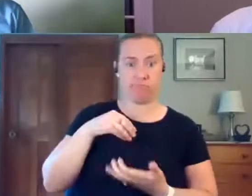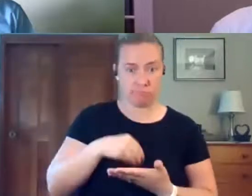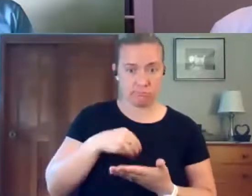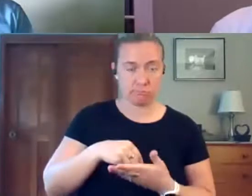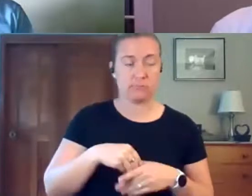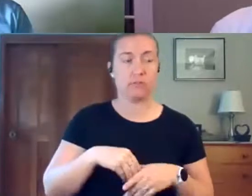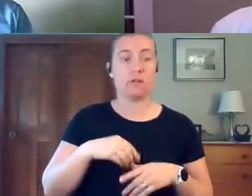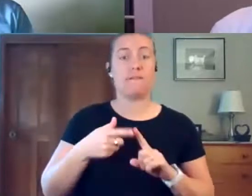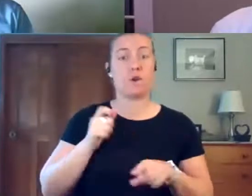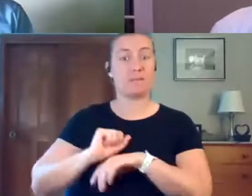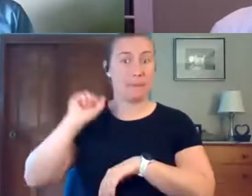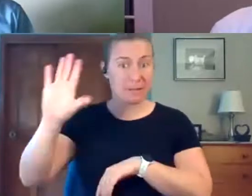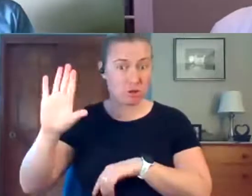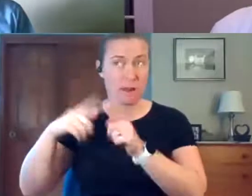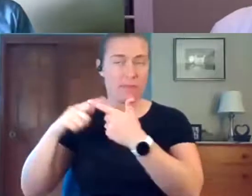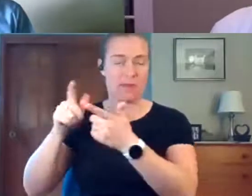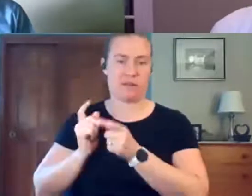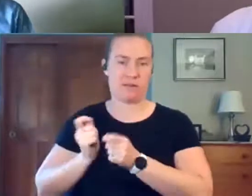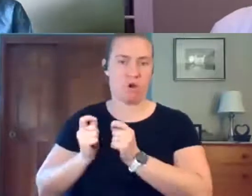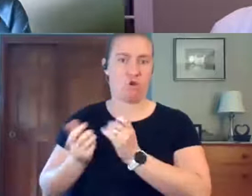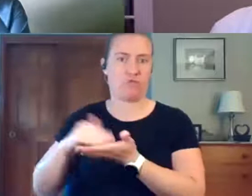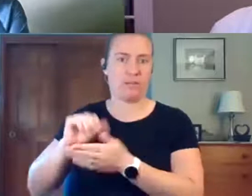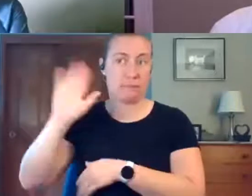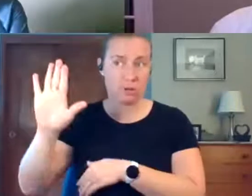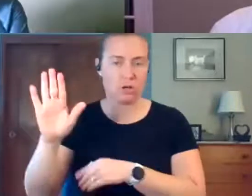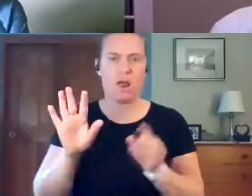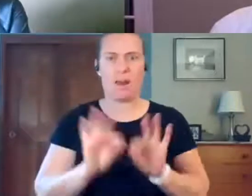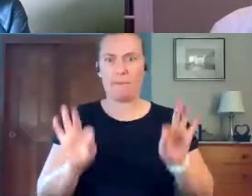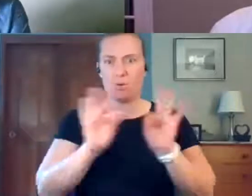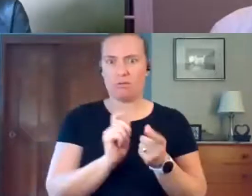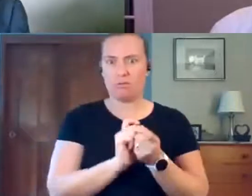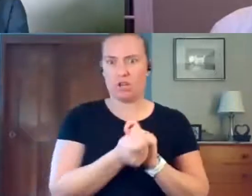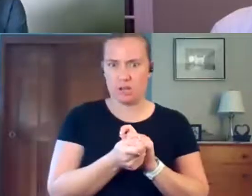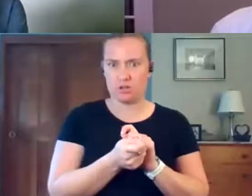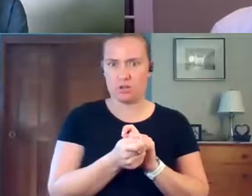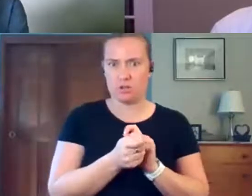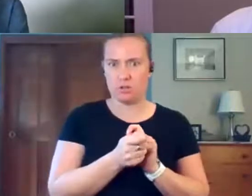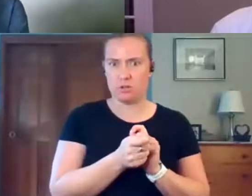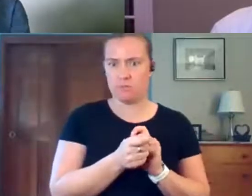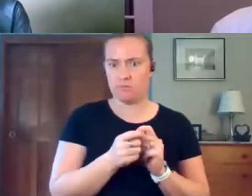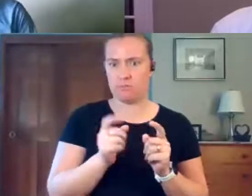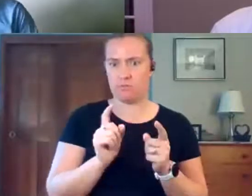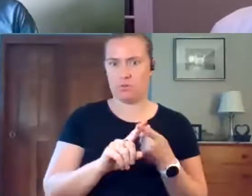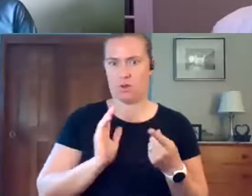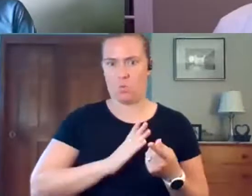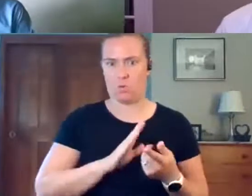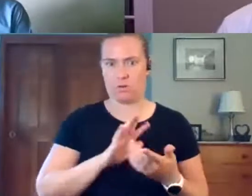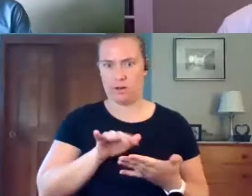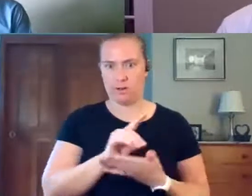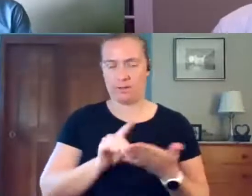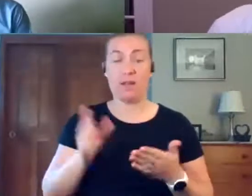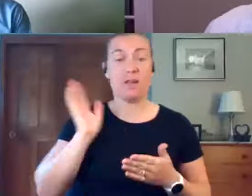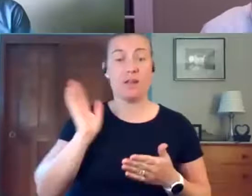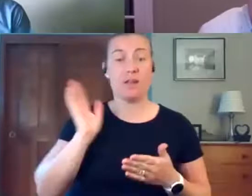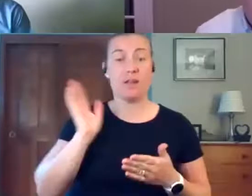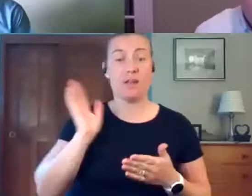important improvement to our study design was made, because we didn't originally have qualitative methods, and the original review said we might